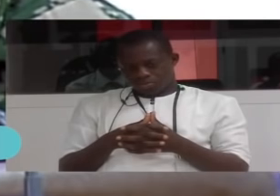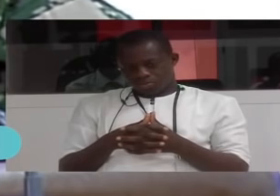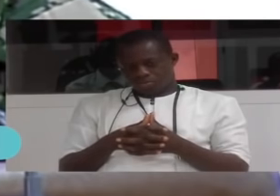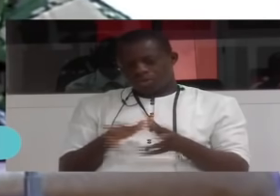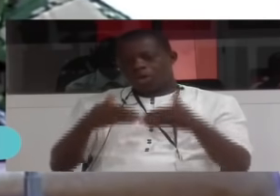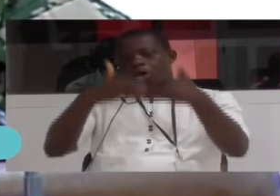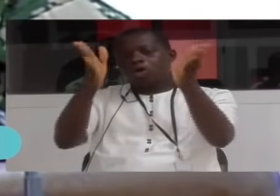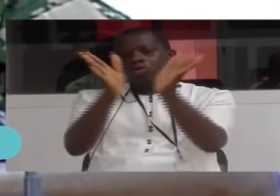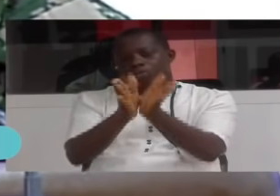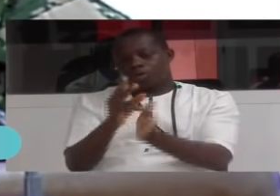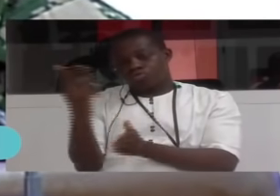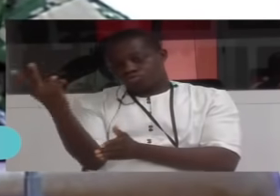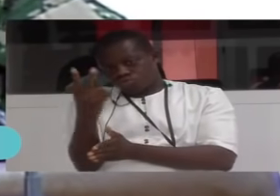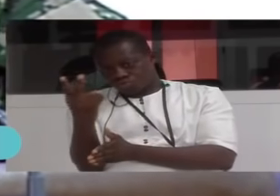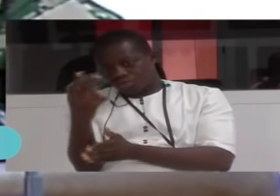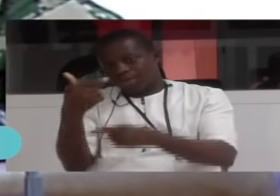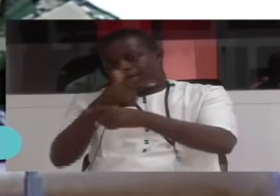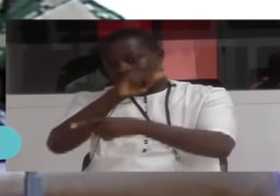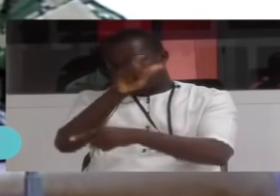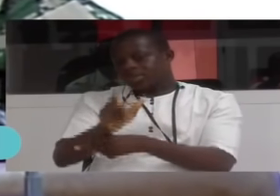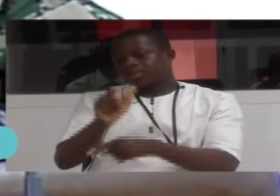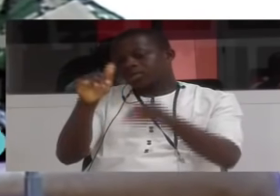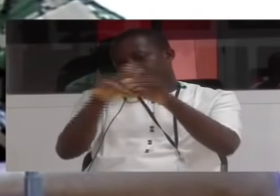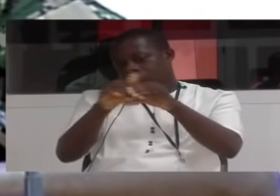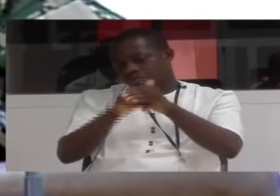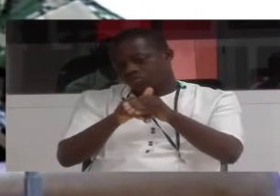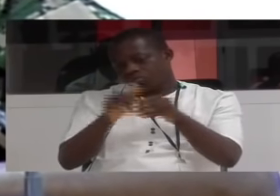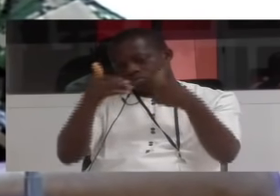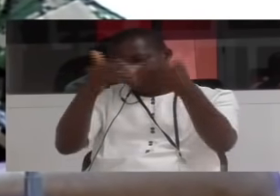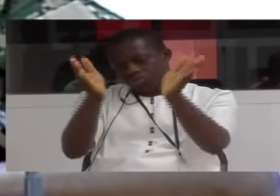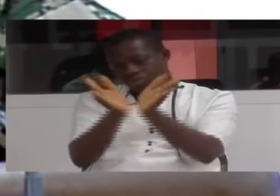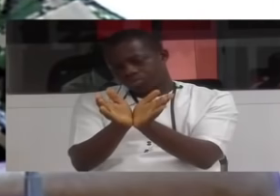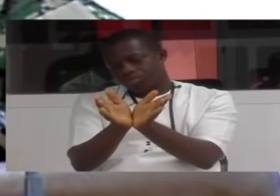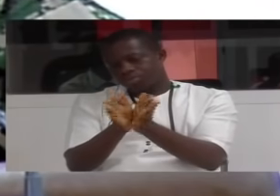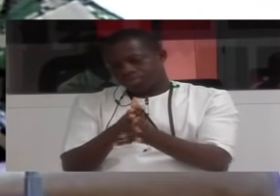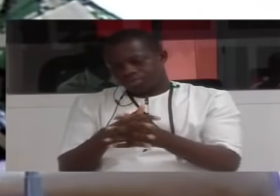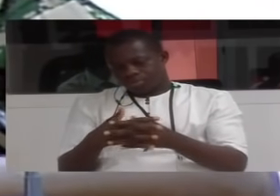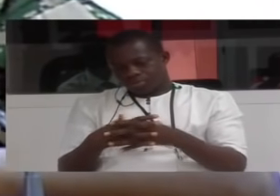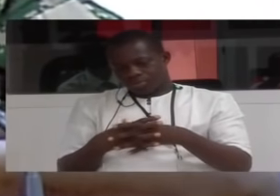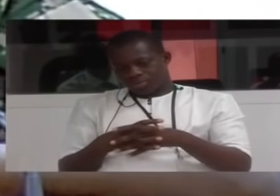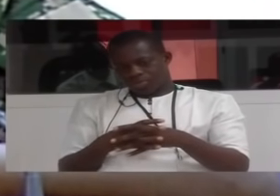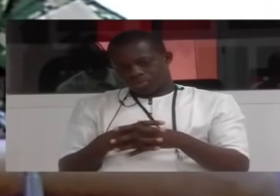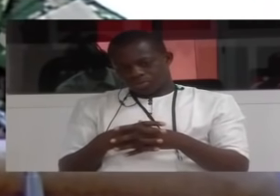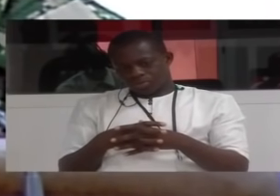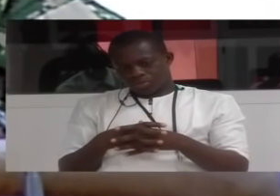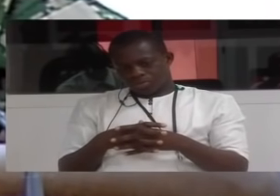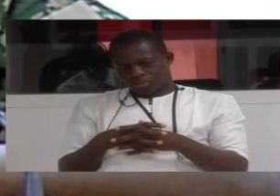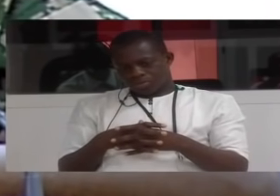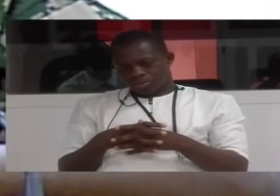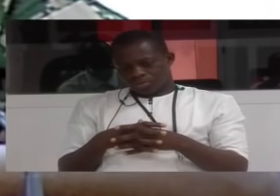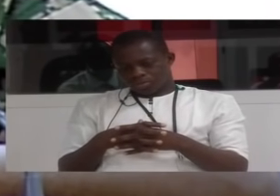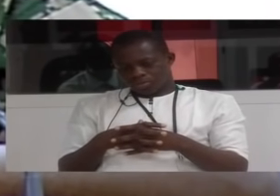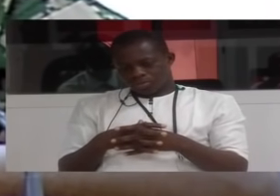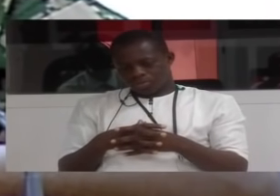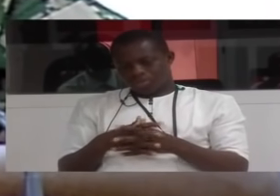group la won wa ñaar ñooñu bokon nañ ci group gi. It was a group, but those two individuals were also a part of that group.